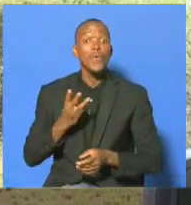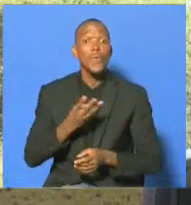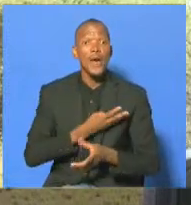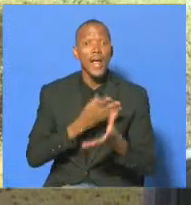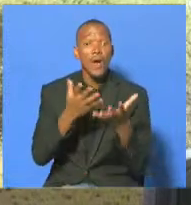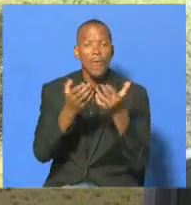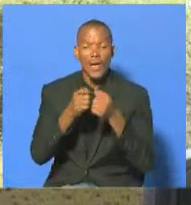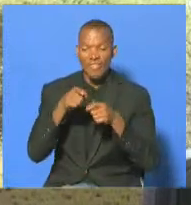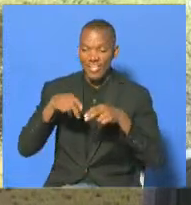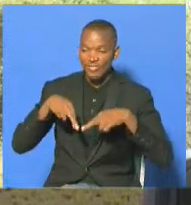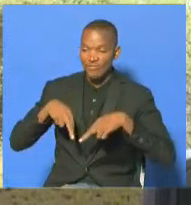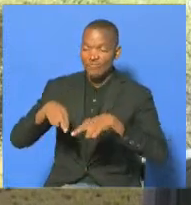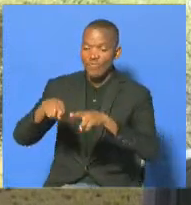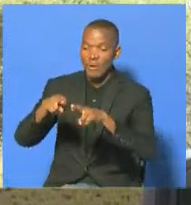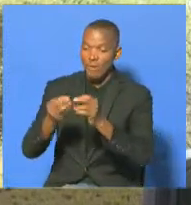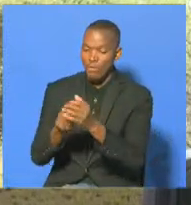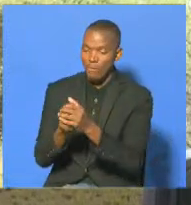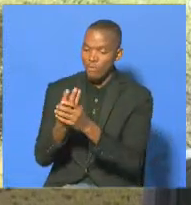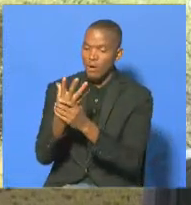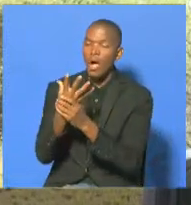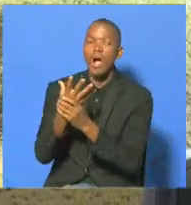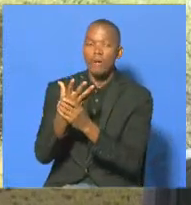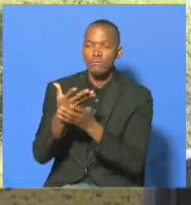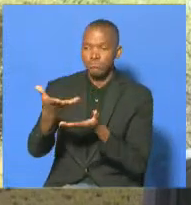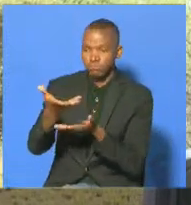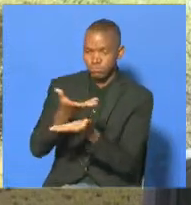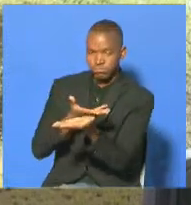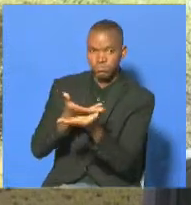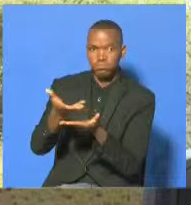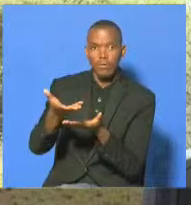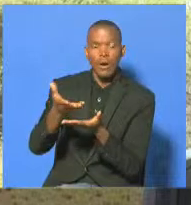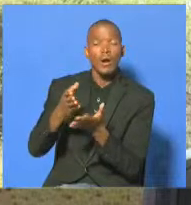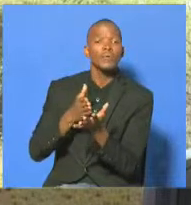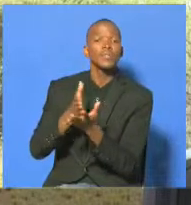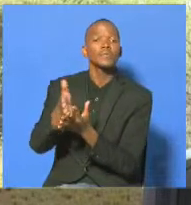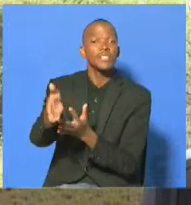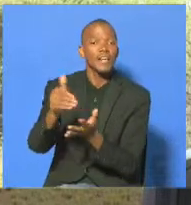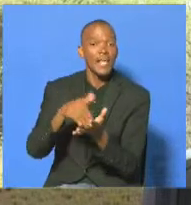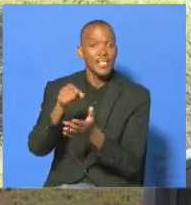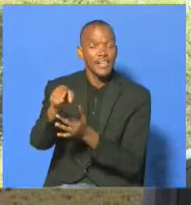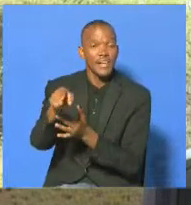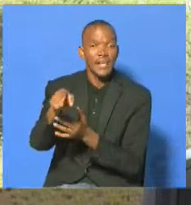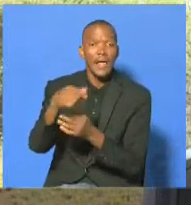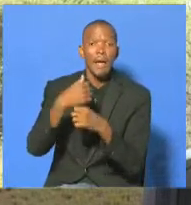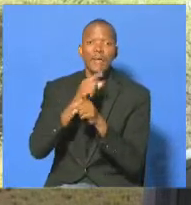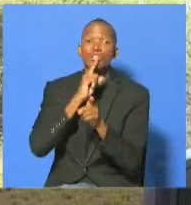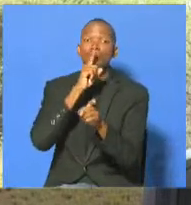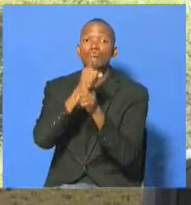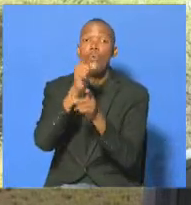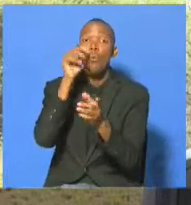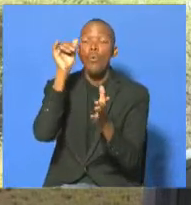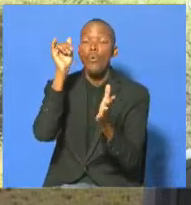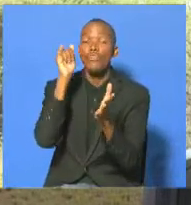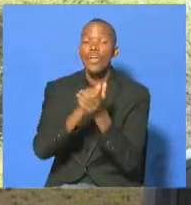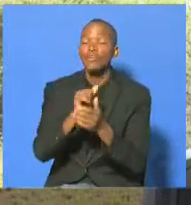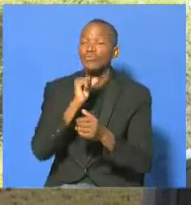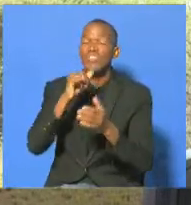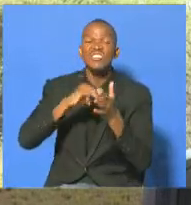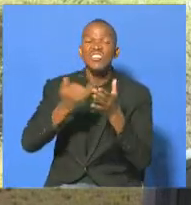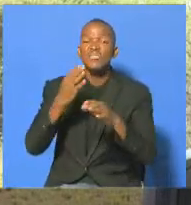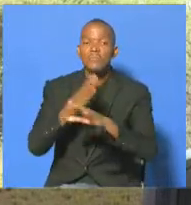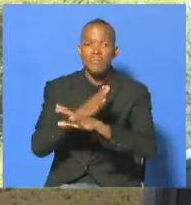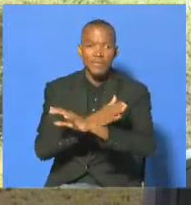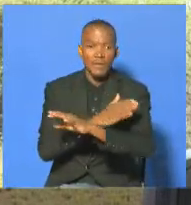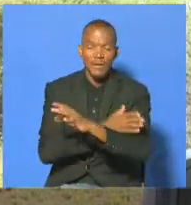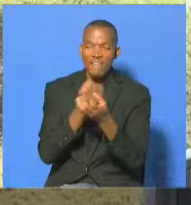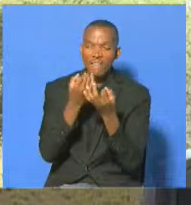this corridor to grow by leaps and bounds, to make sure that it not only promotes trade and